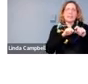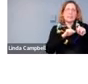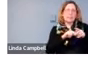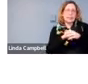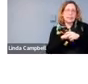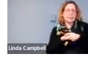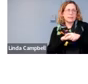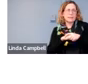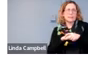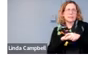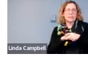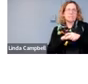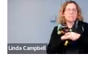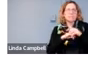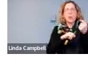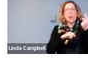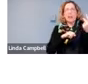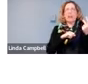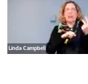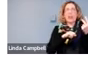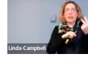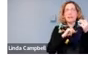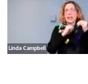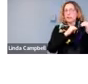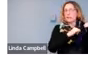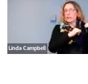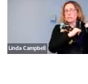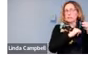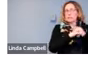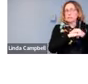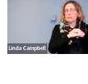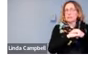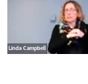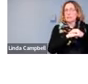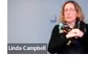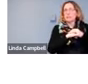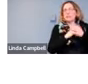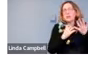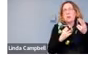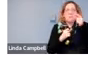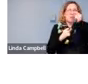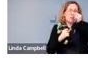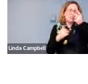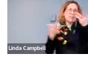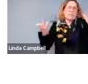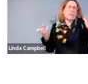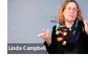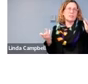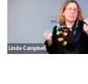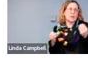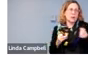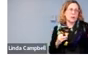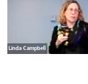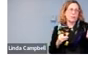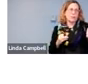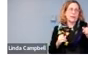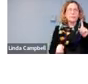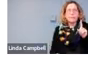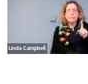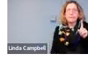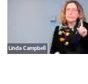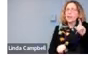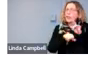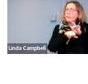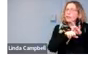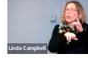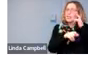The one lake out of several in Nova Scotia that we found the species in, and only three individuals. All right, no big deal, just a